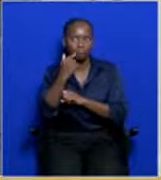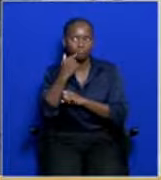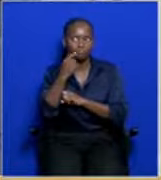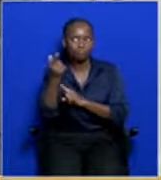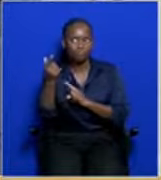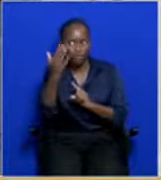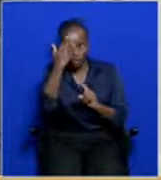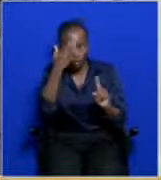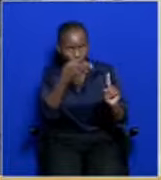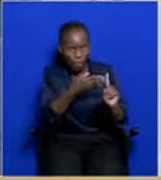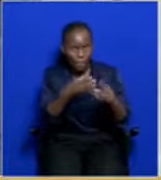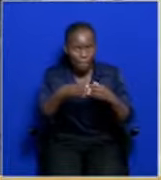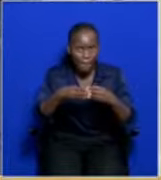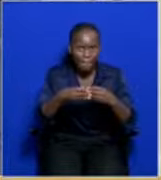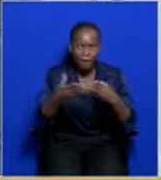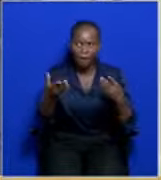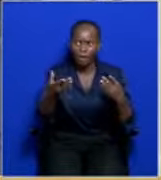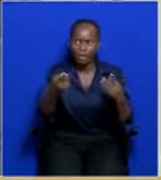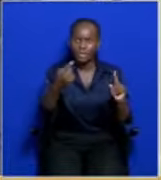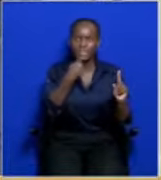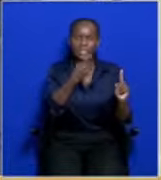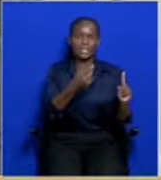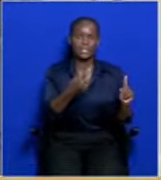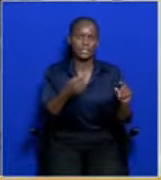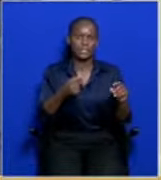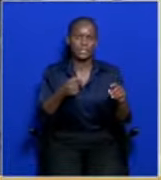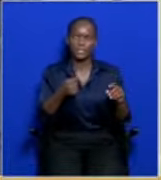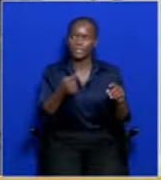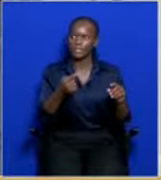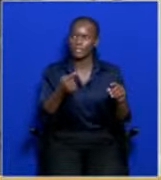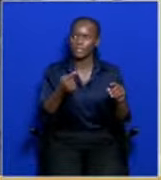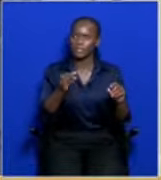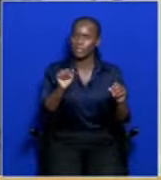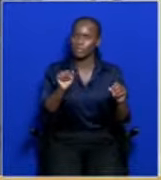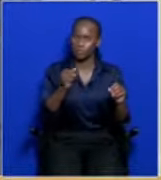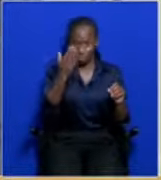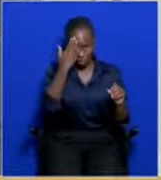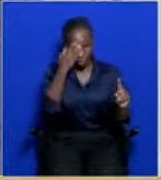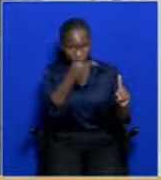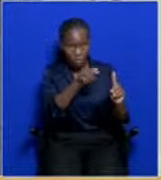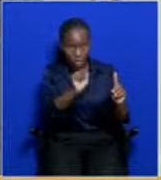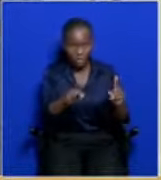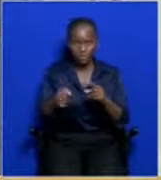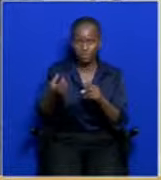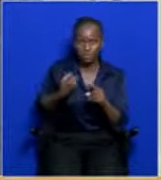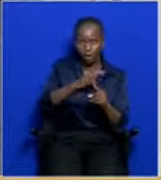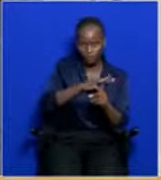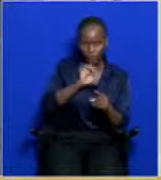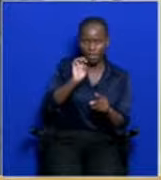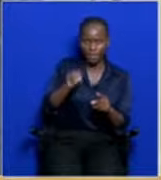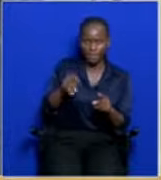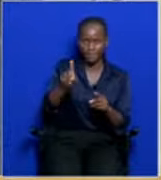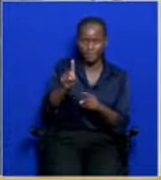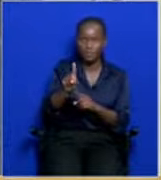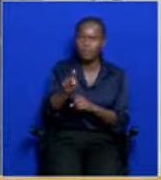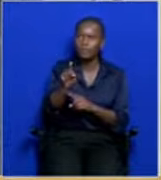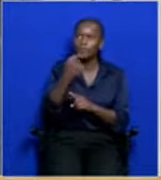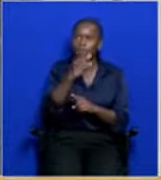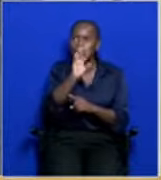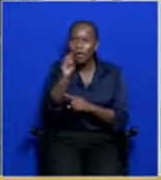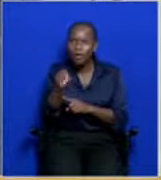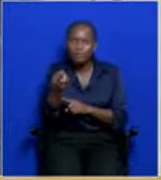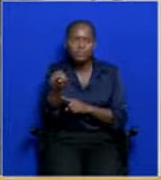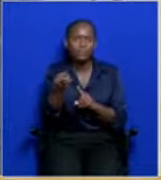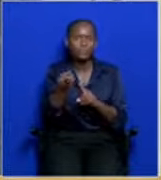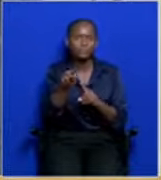my member. Was she on duty? 12 o'clock midnight, Julius will write 3 sentences and say,